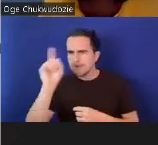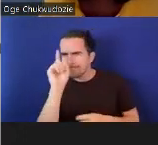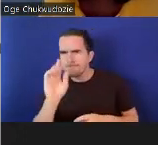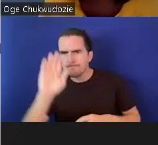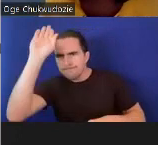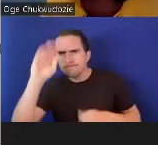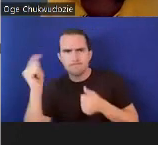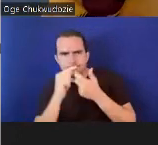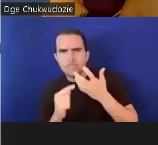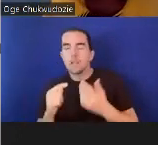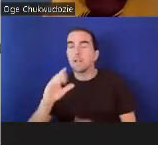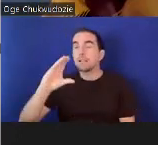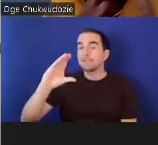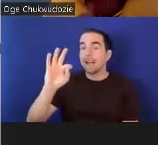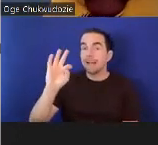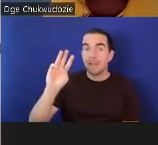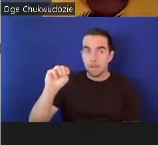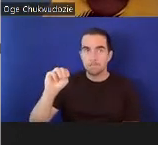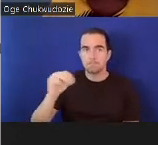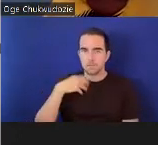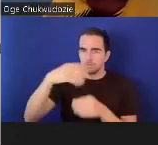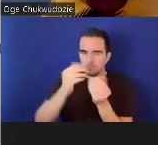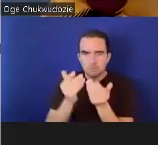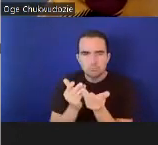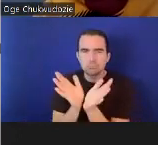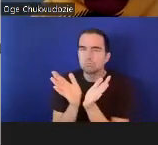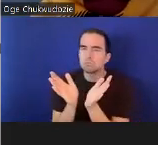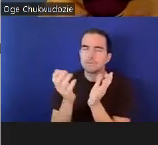cannot overemphasize. I keep saying it has to be safe. So